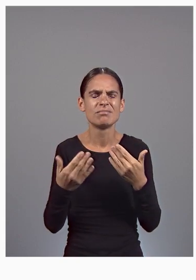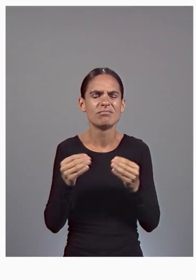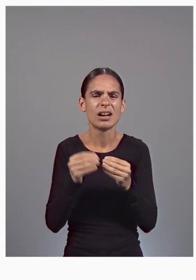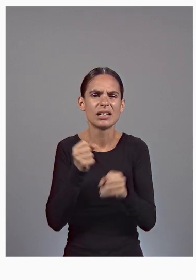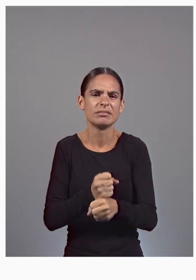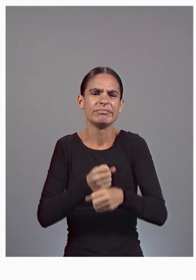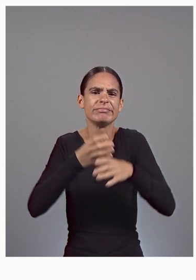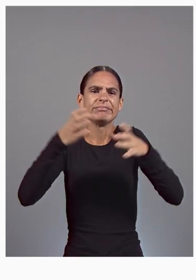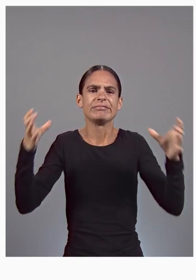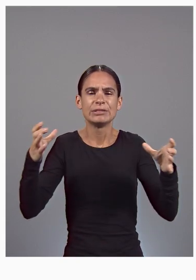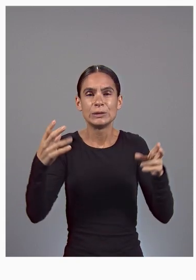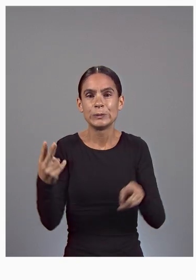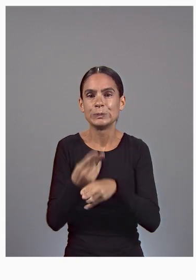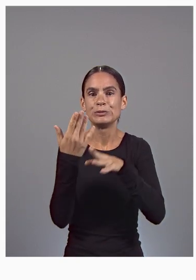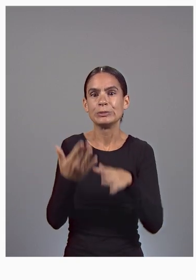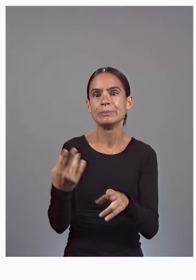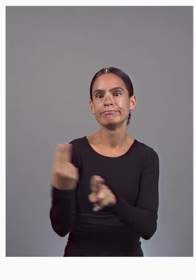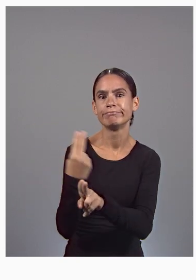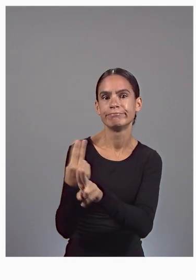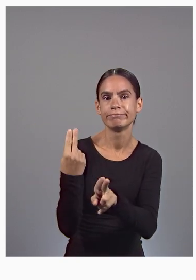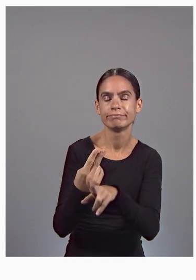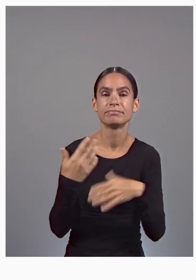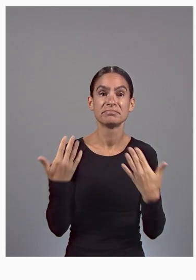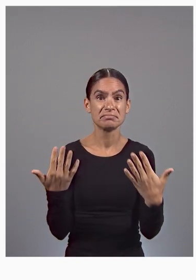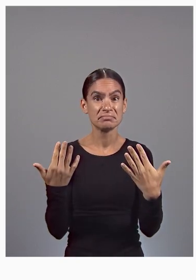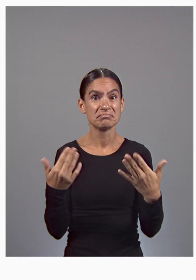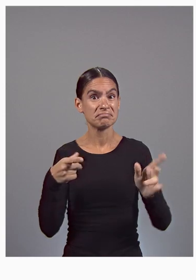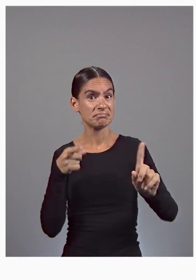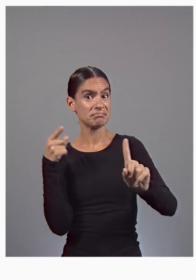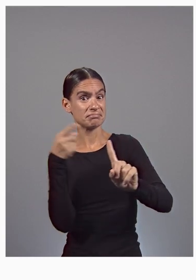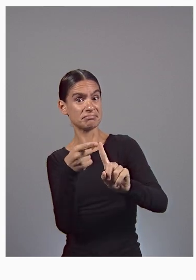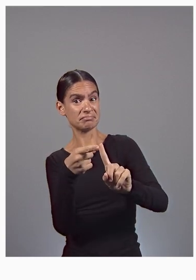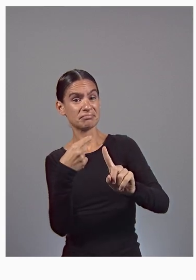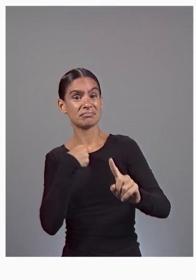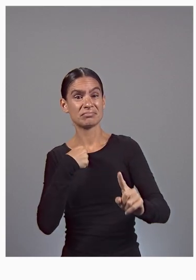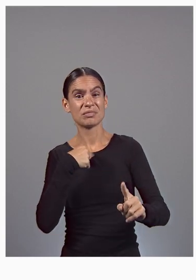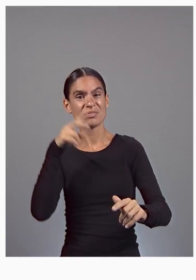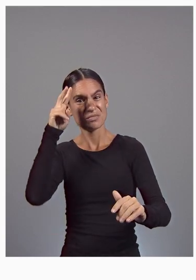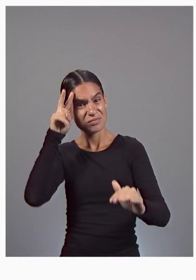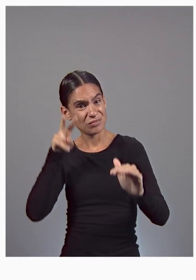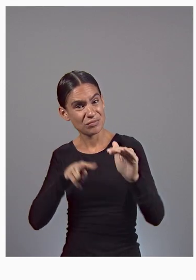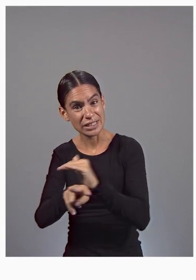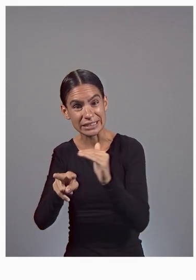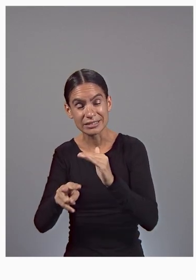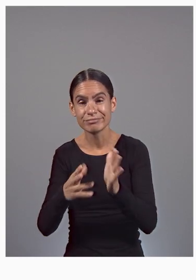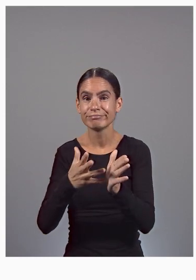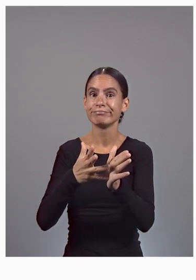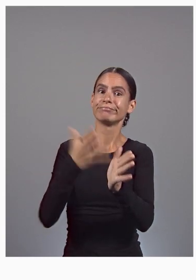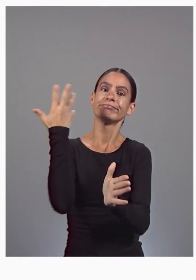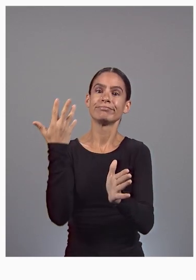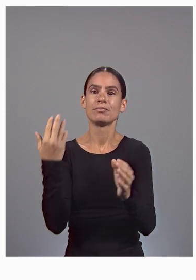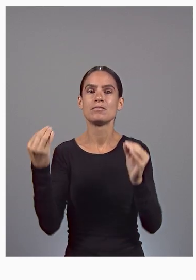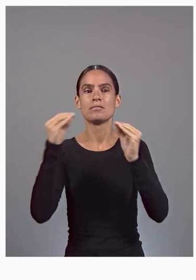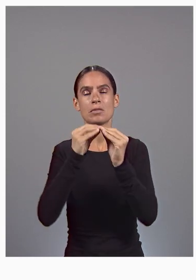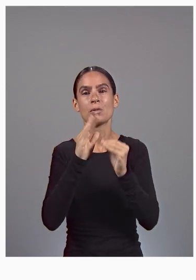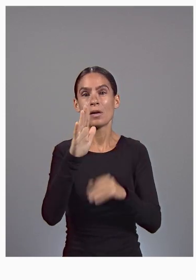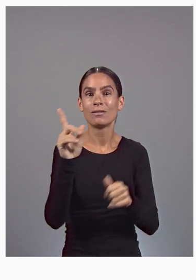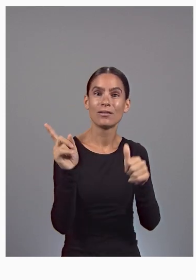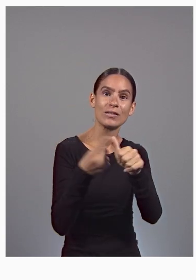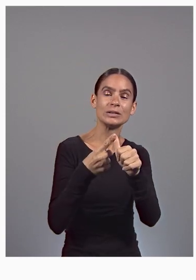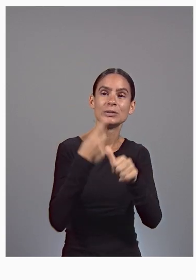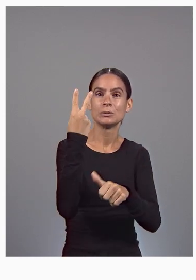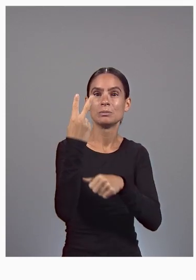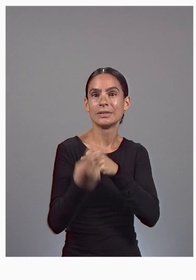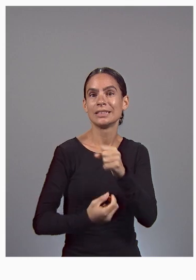say? I predict 5x more in your first 2 years in production. This is because